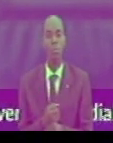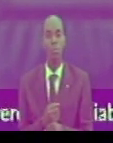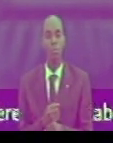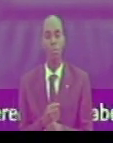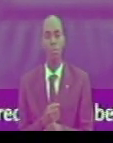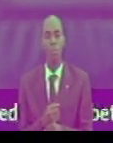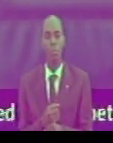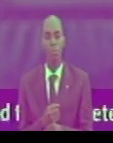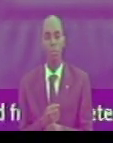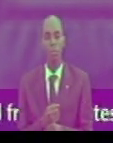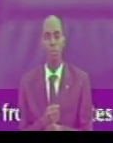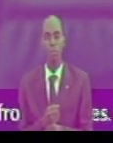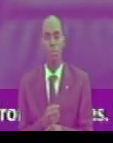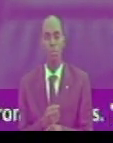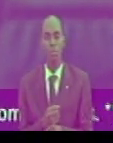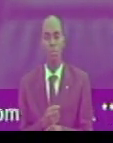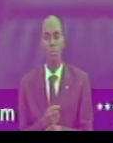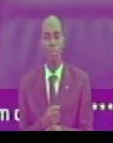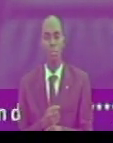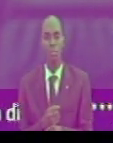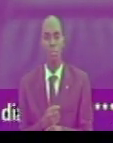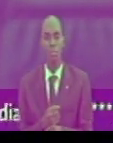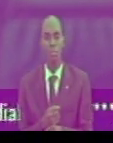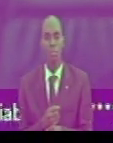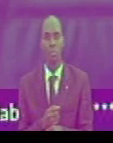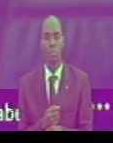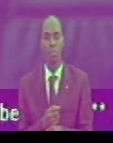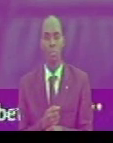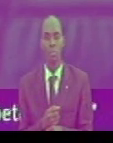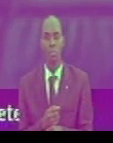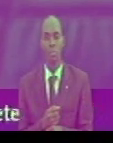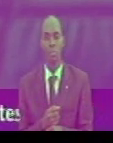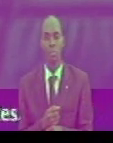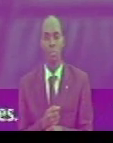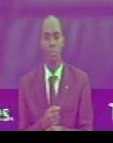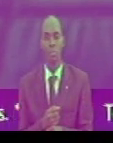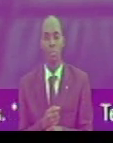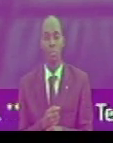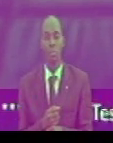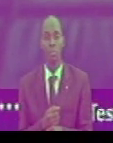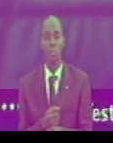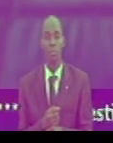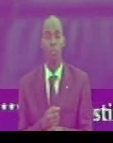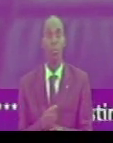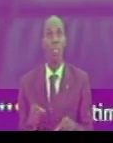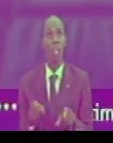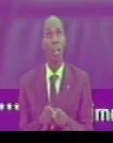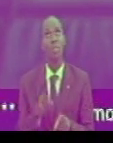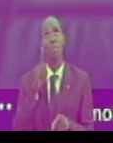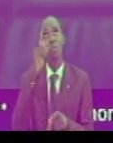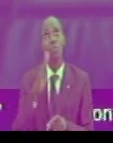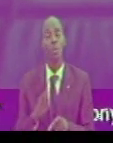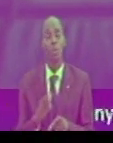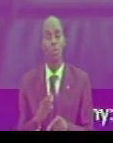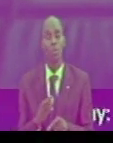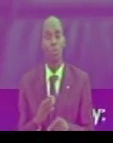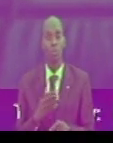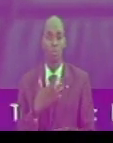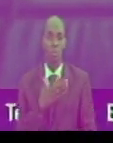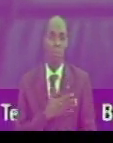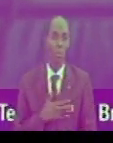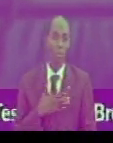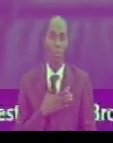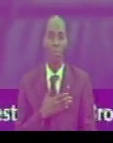As God will have it, I didn't even want to attend this crusade because of some